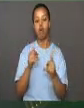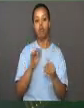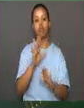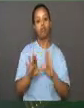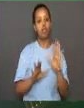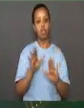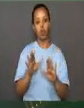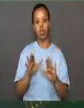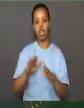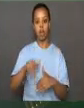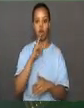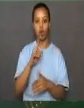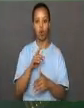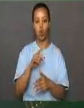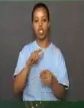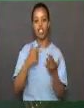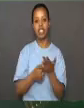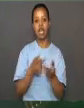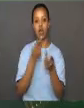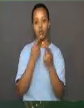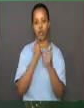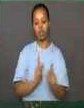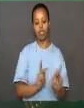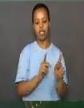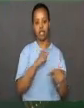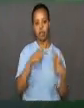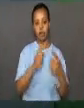involved in the protein synthesis process.